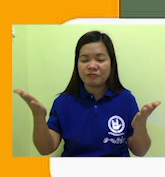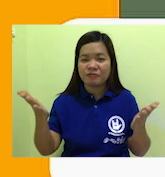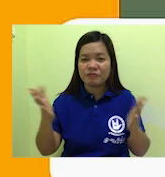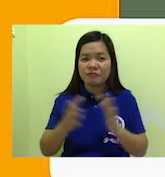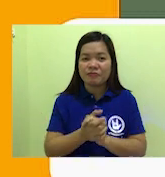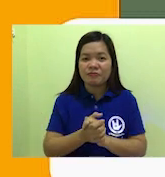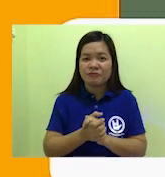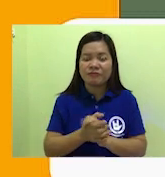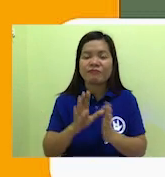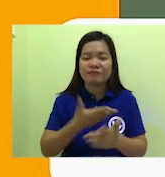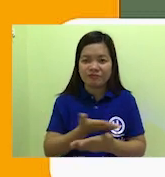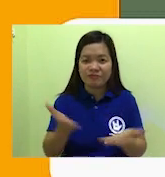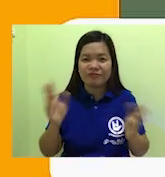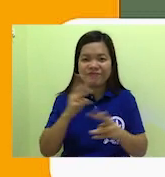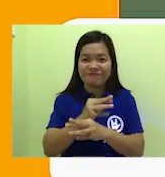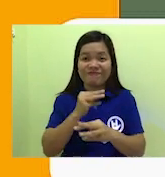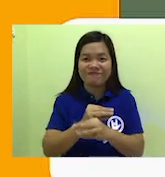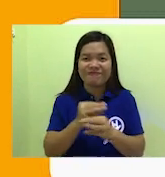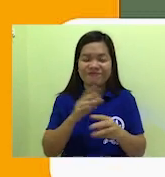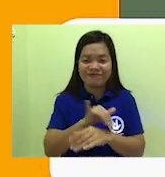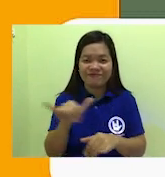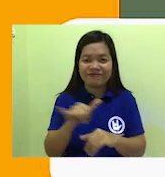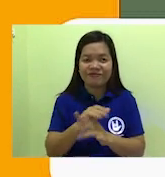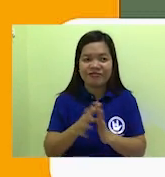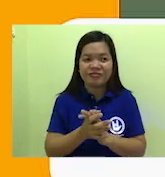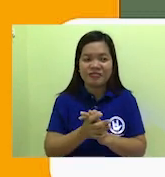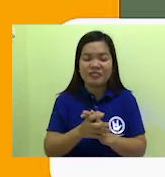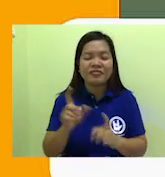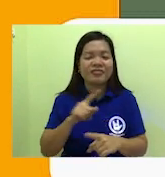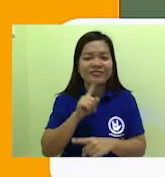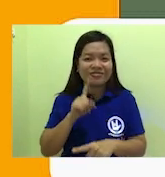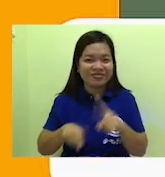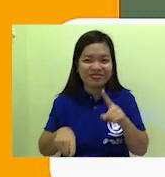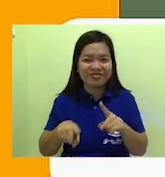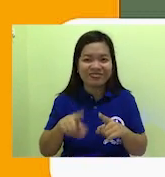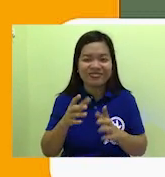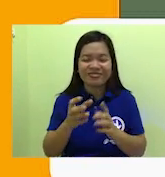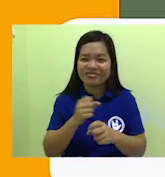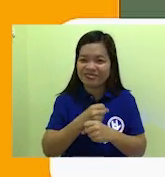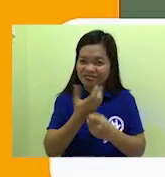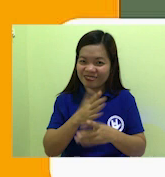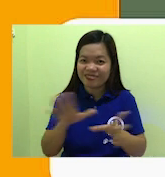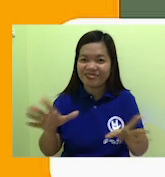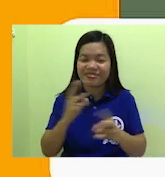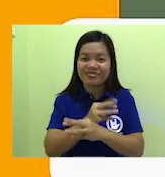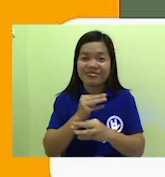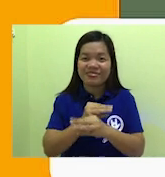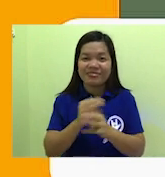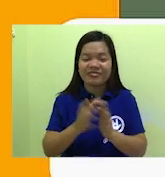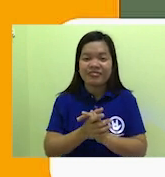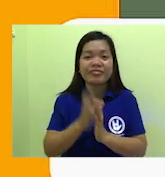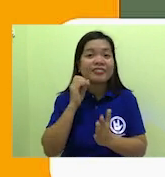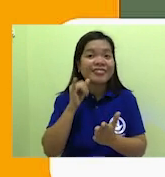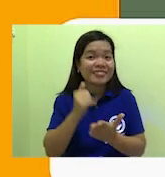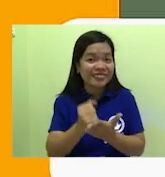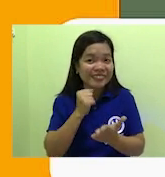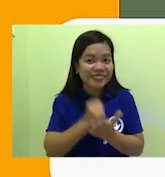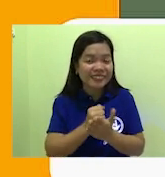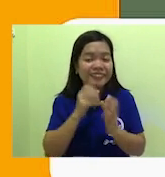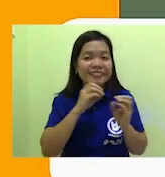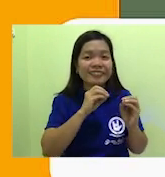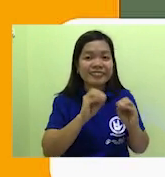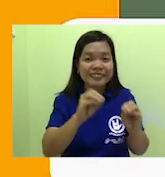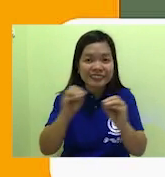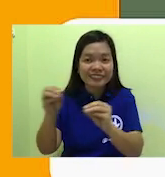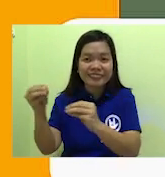are scattered as math is everywhere. You can never get rid of mathematics.